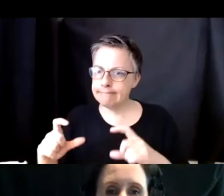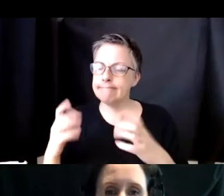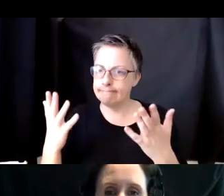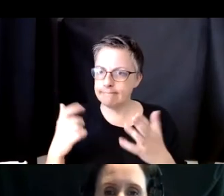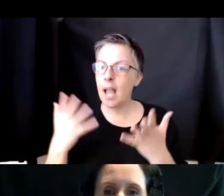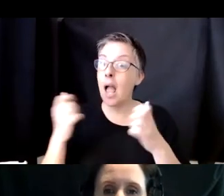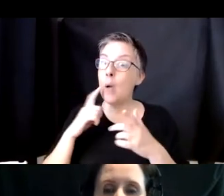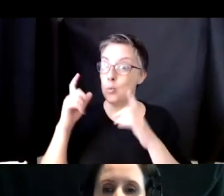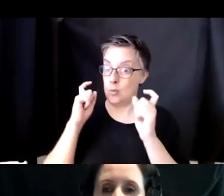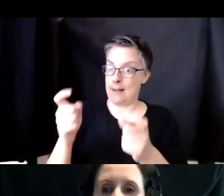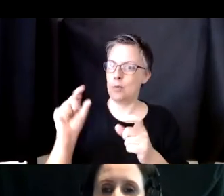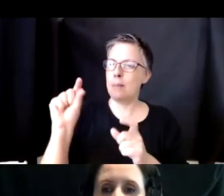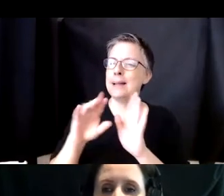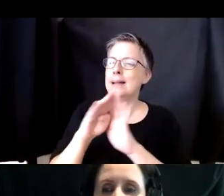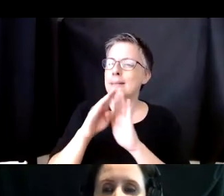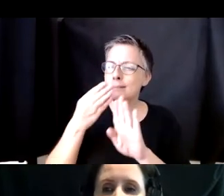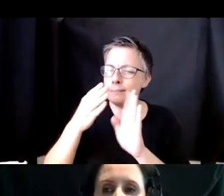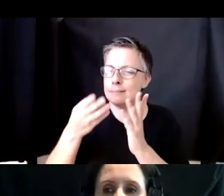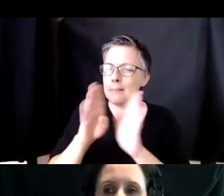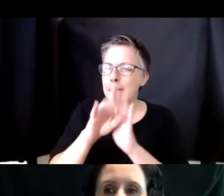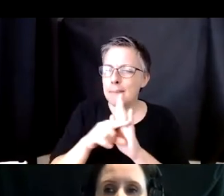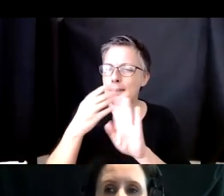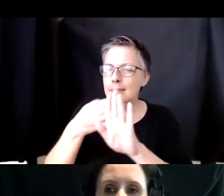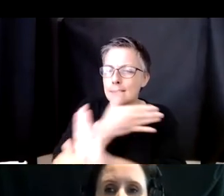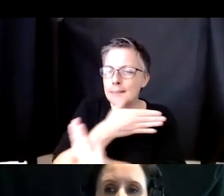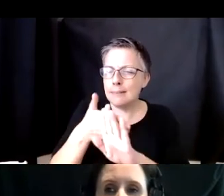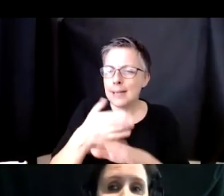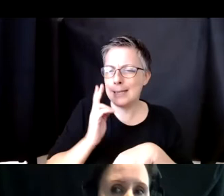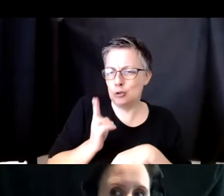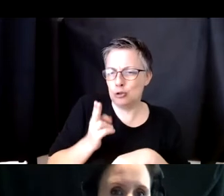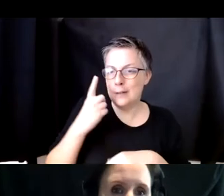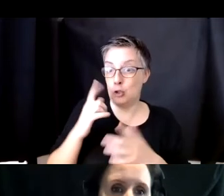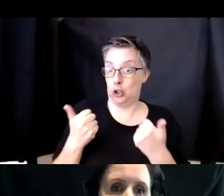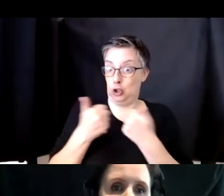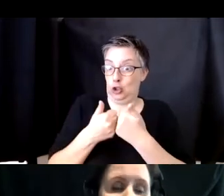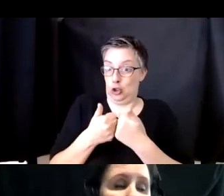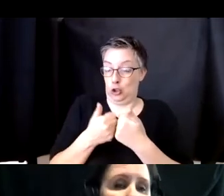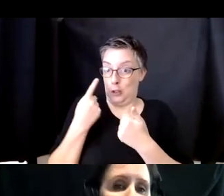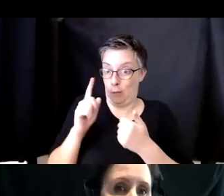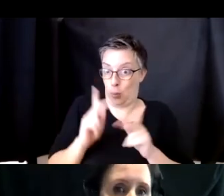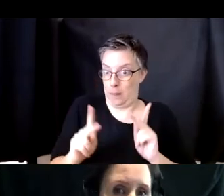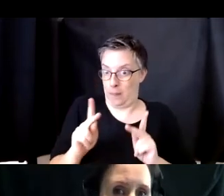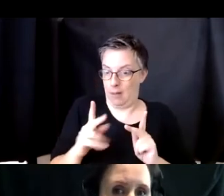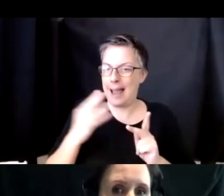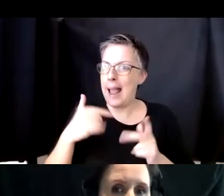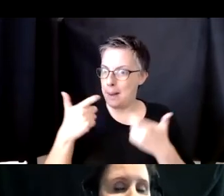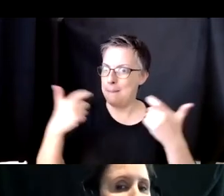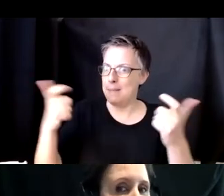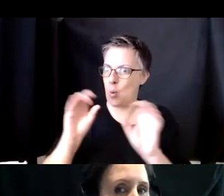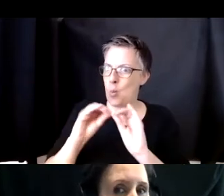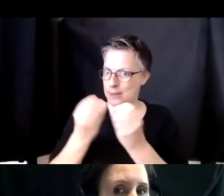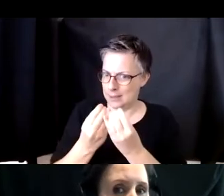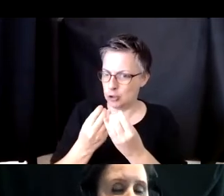of a history on the challenges for individuals and even large organizations